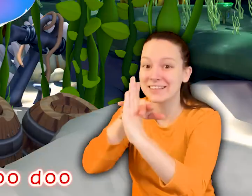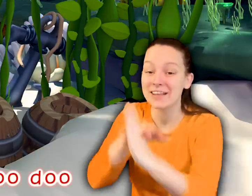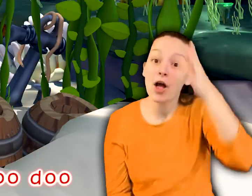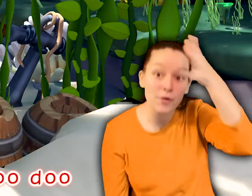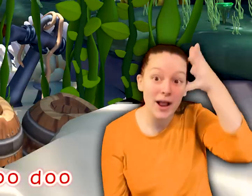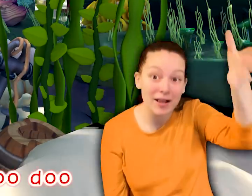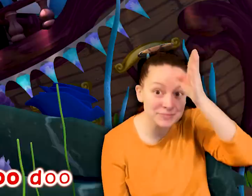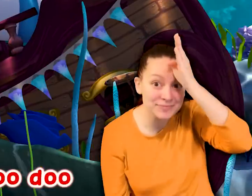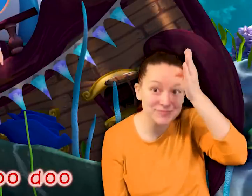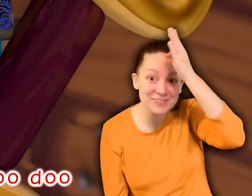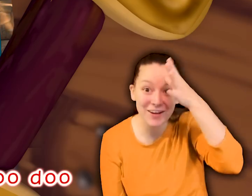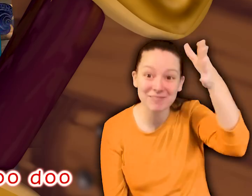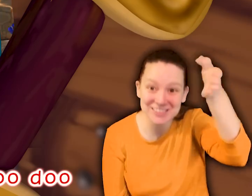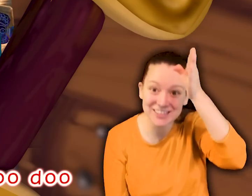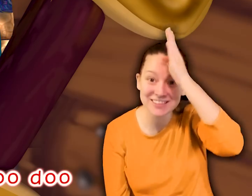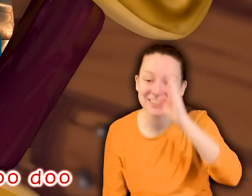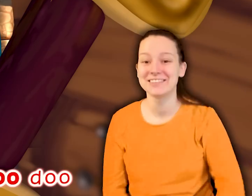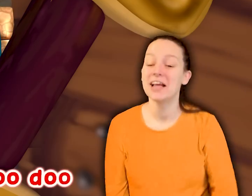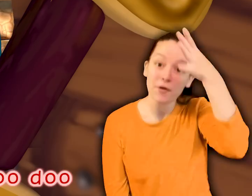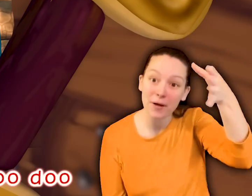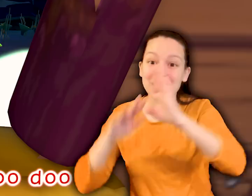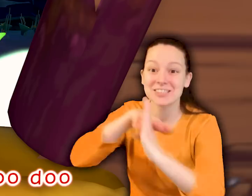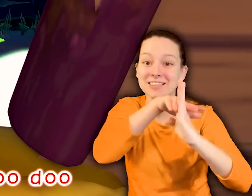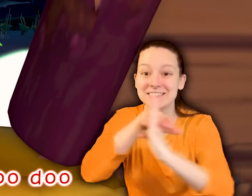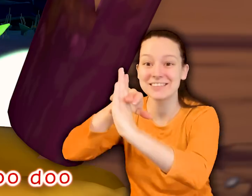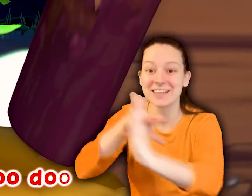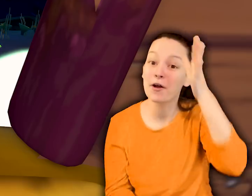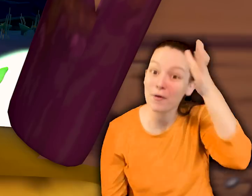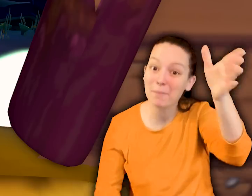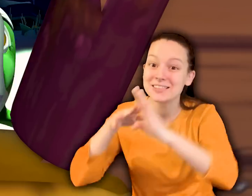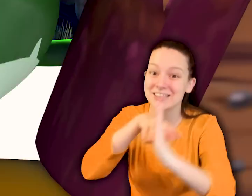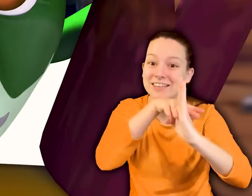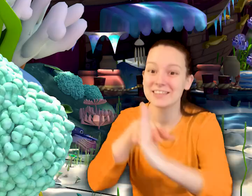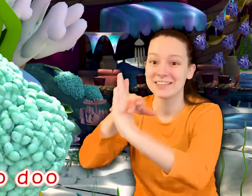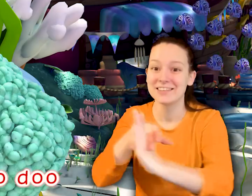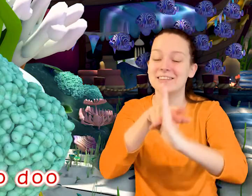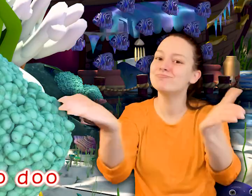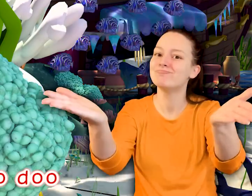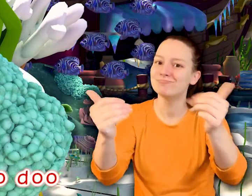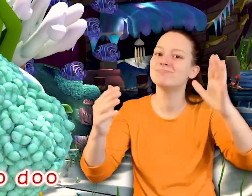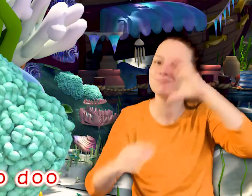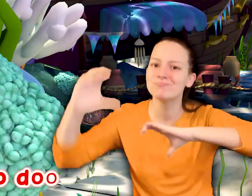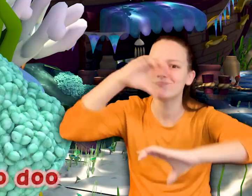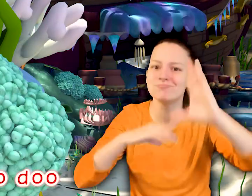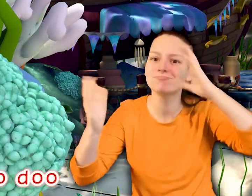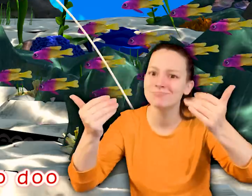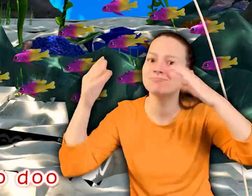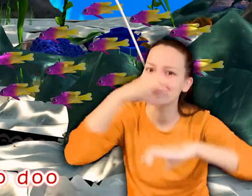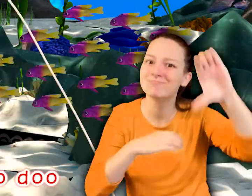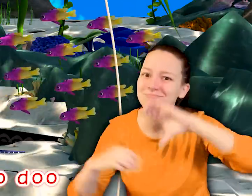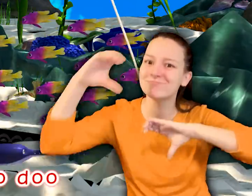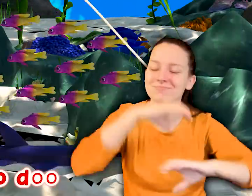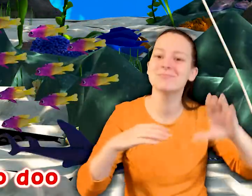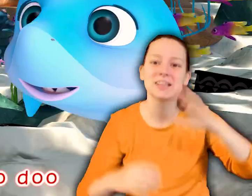grandpa shark do doo doo doo grandpa shark do do doo doo grandpa shark do do doo doo doo grandpa shark Let's Go Hunt Let's Go